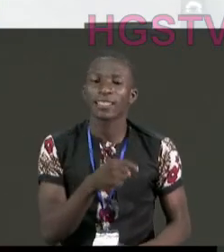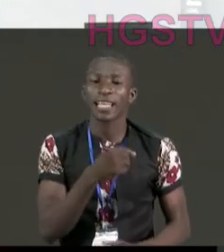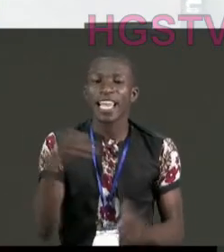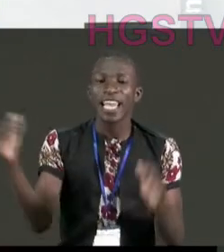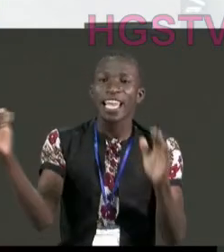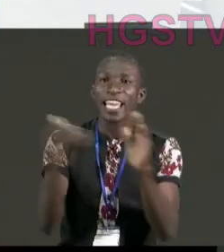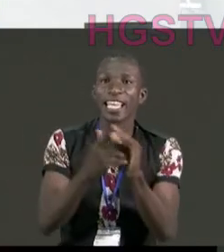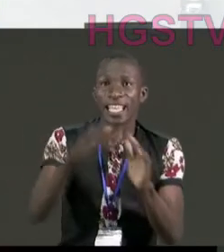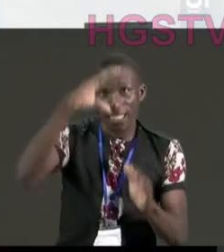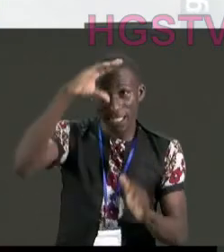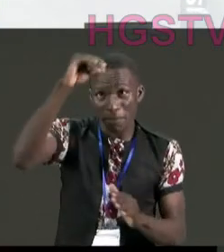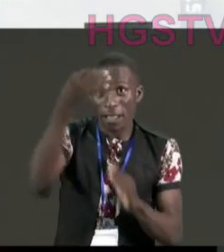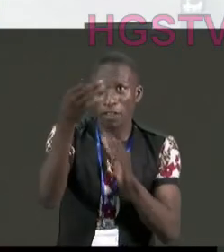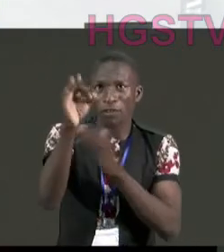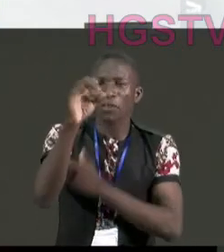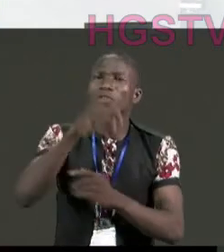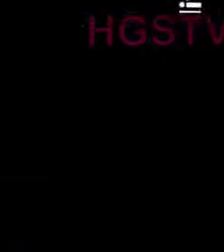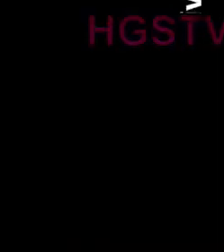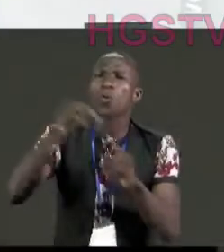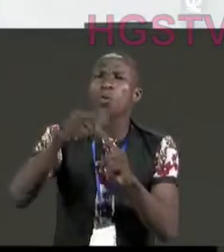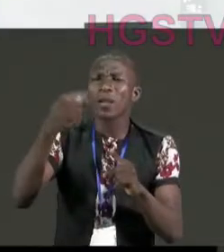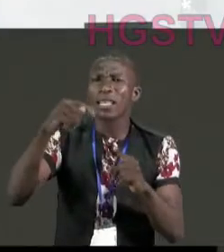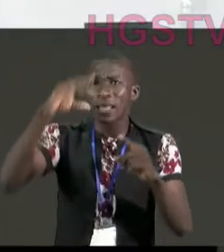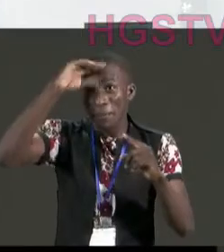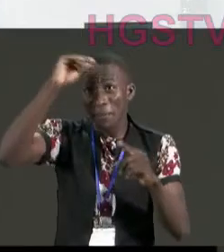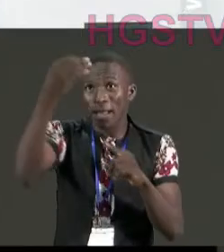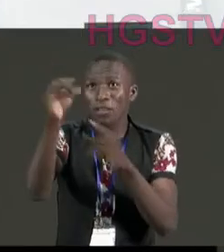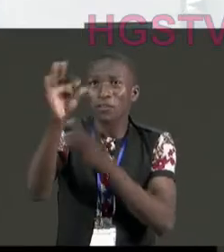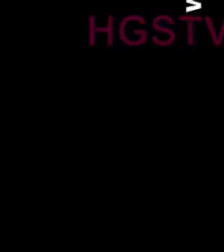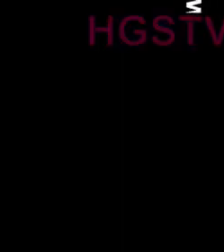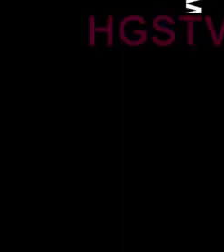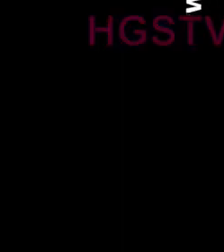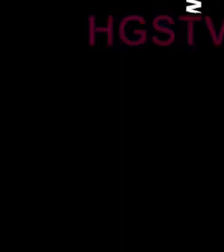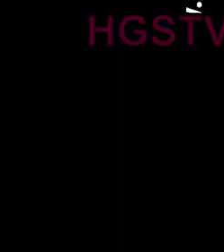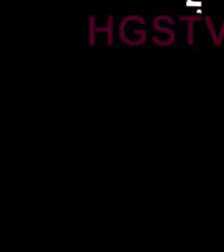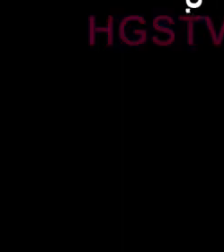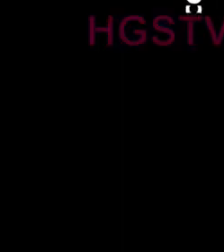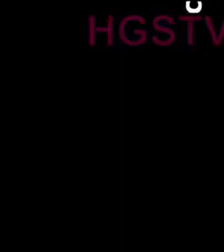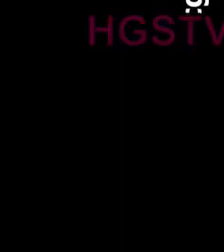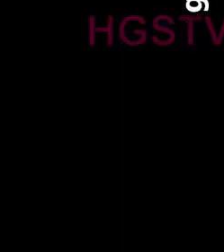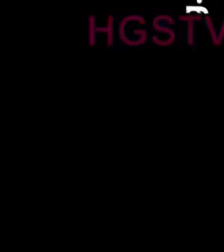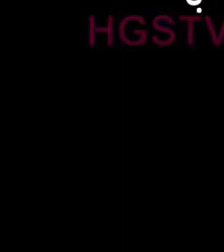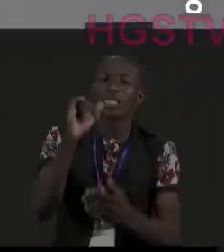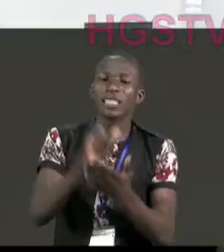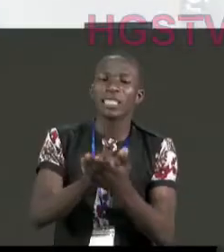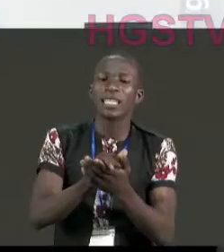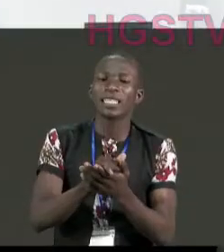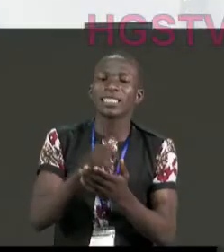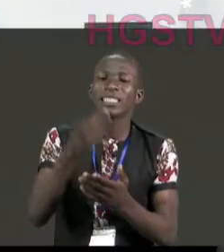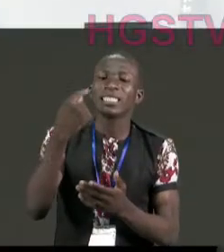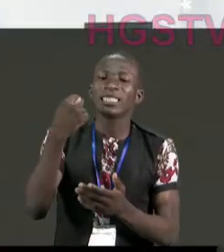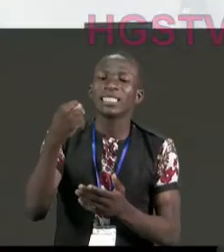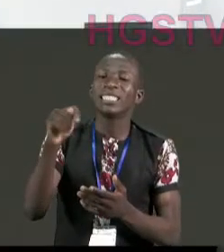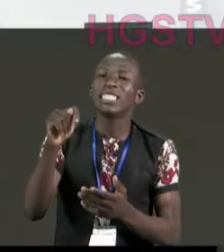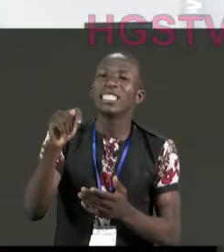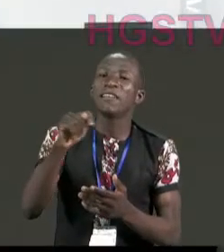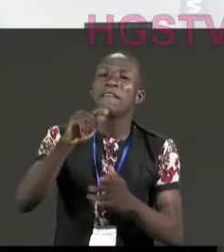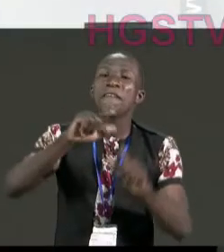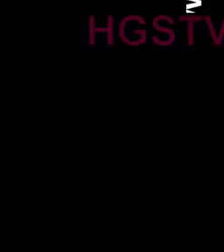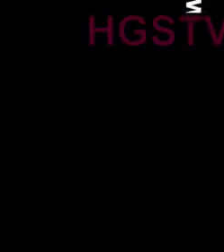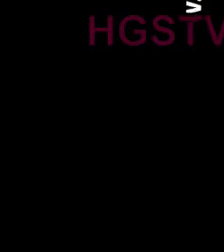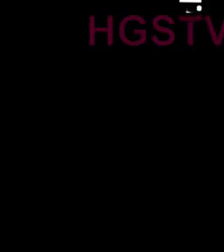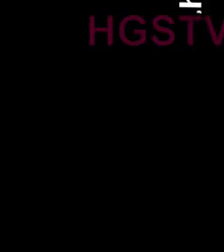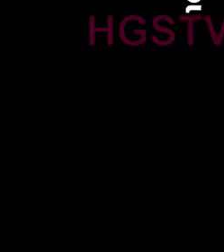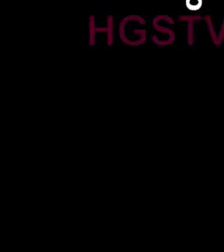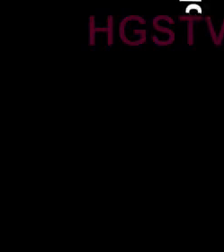against the man of God. When the man of God was pronouncing a curse on him, he said, "The curse of Naaman will cleave on you